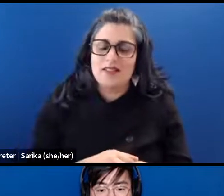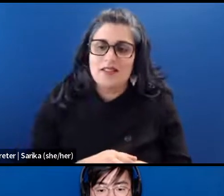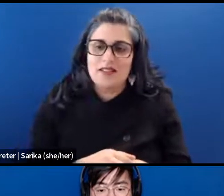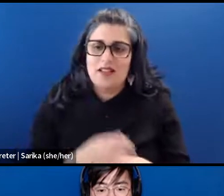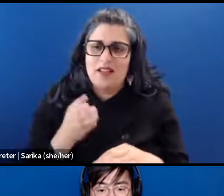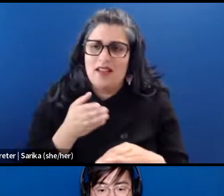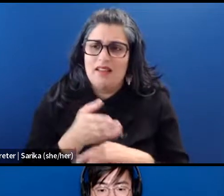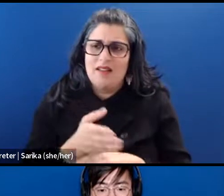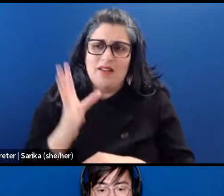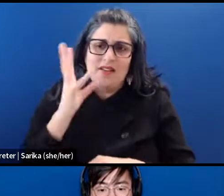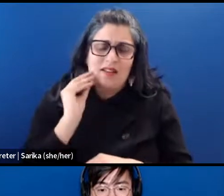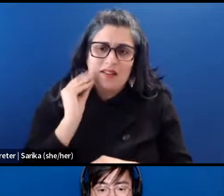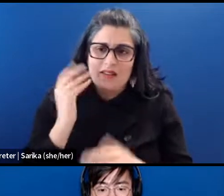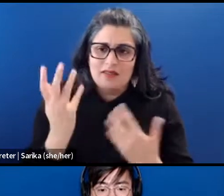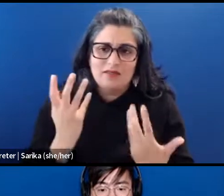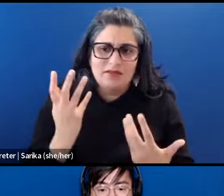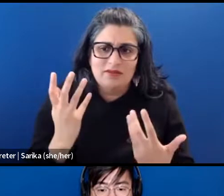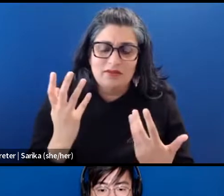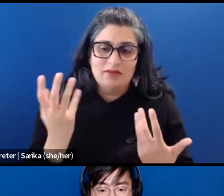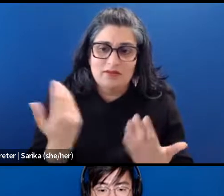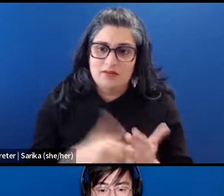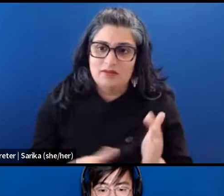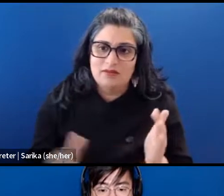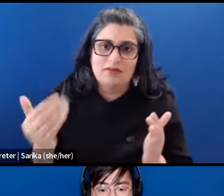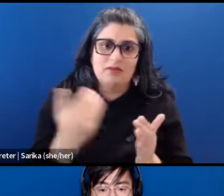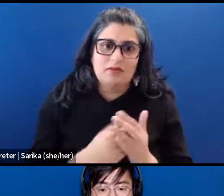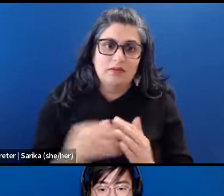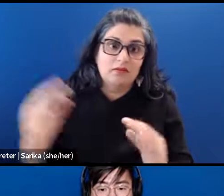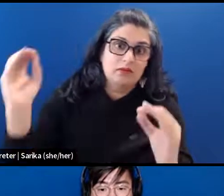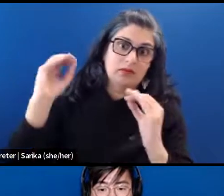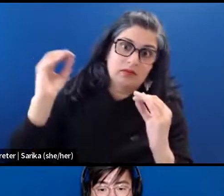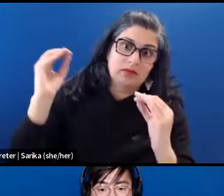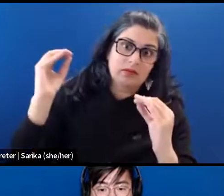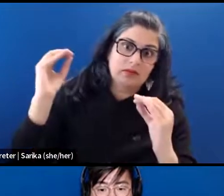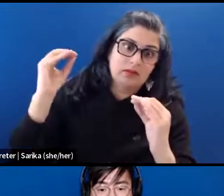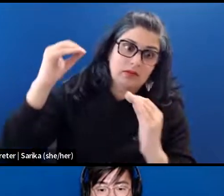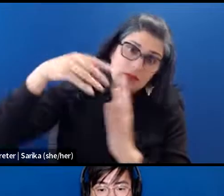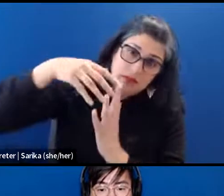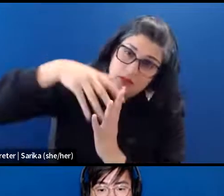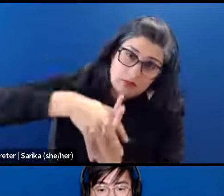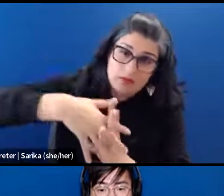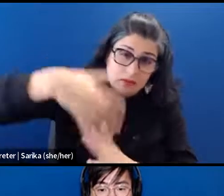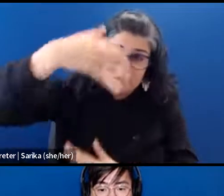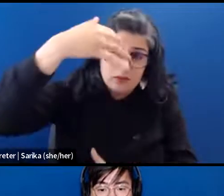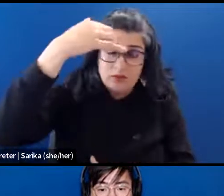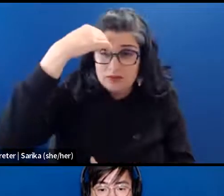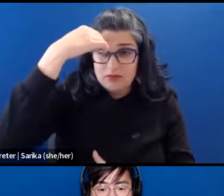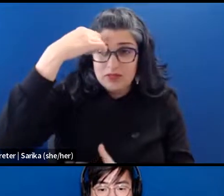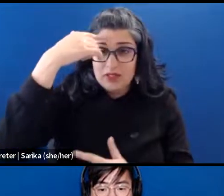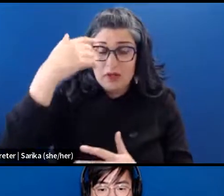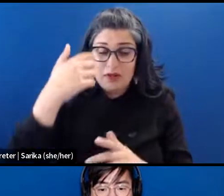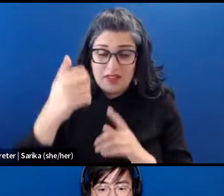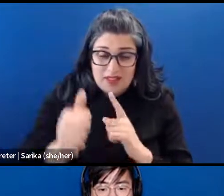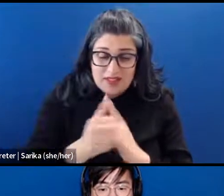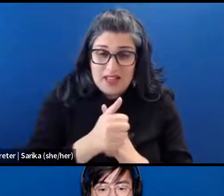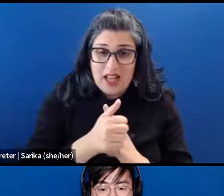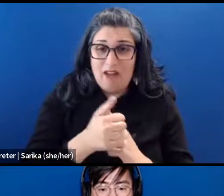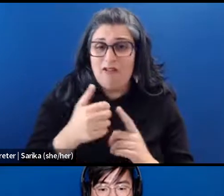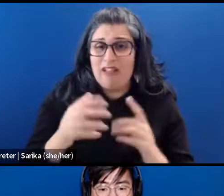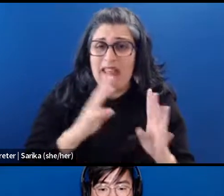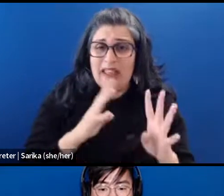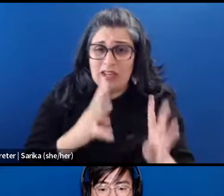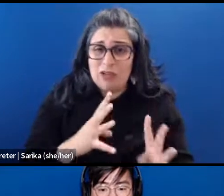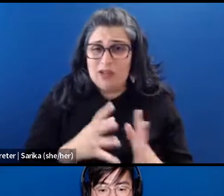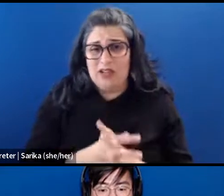been, again, indoctrinated, so deeply indoctrinated with self-hatred, right? Mm-hmm.